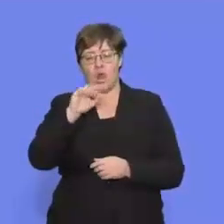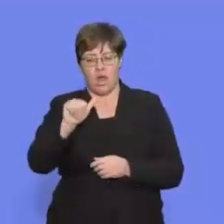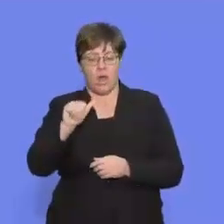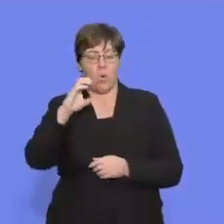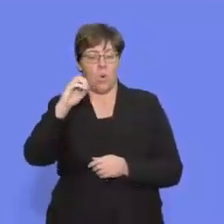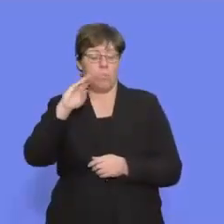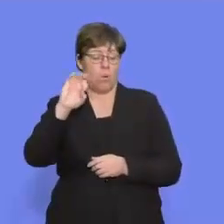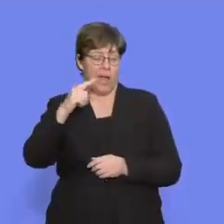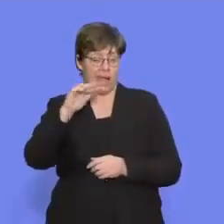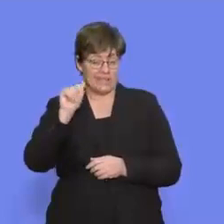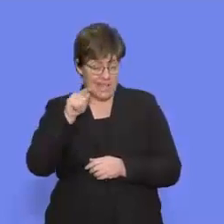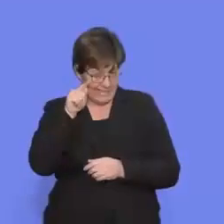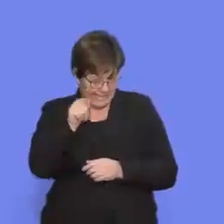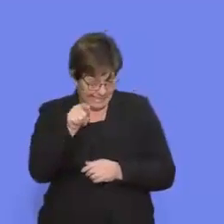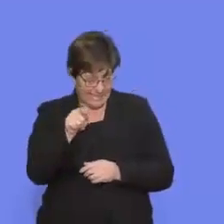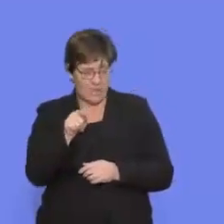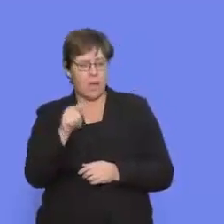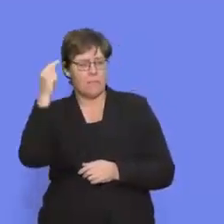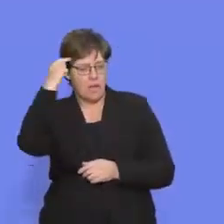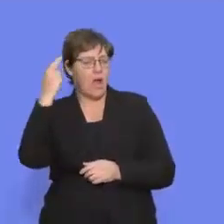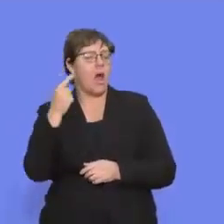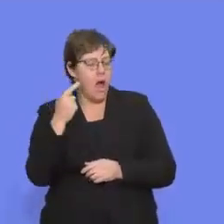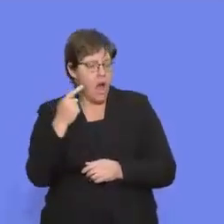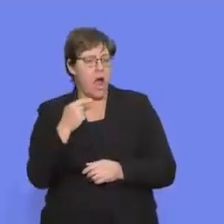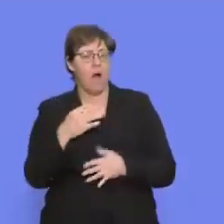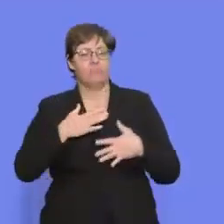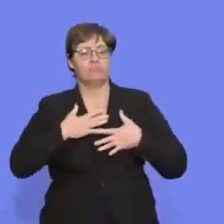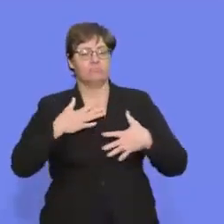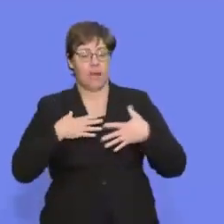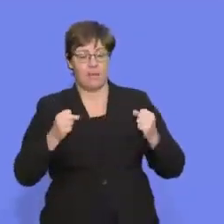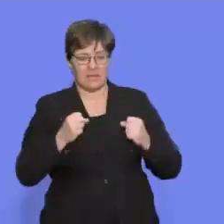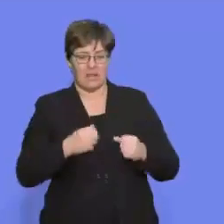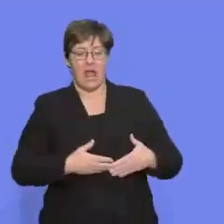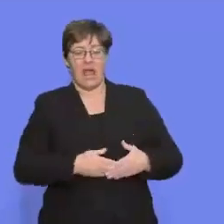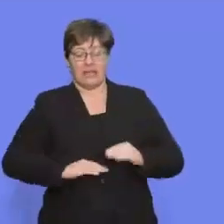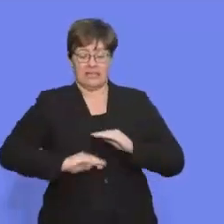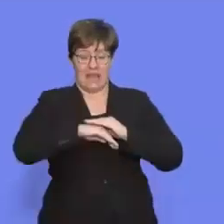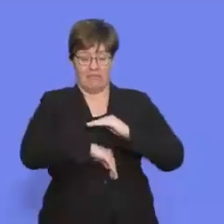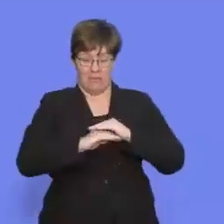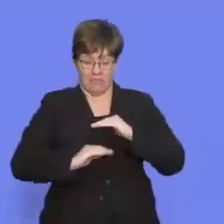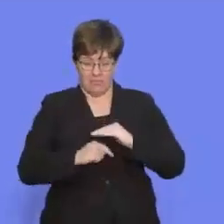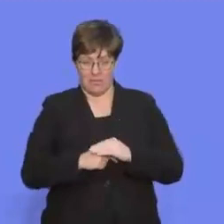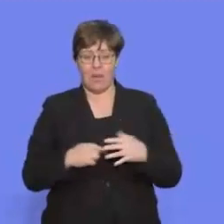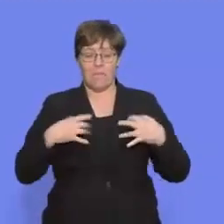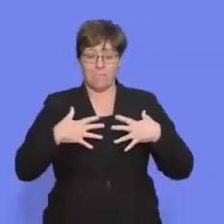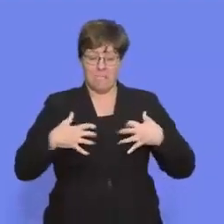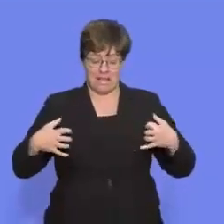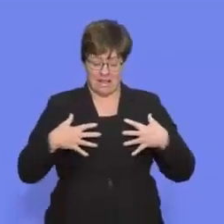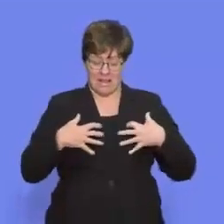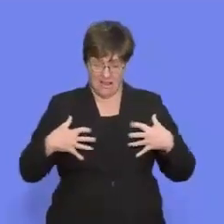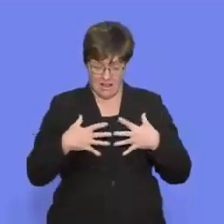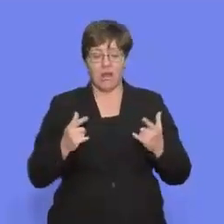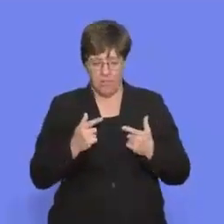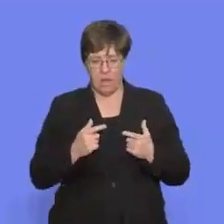respiratory muscles, the diaphragm, and intercostal muscle increase the rate and depth of